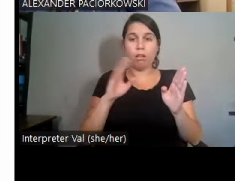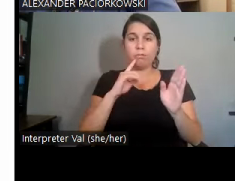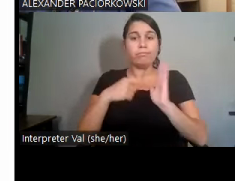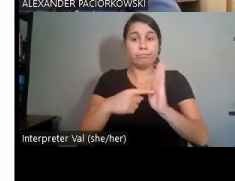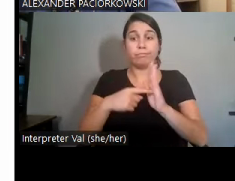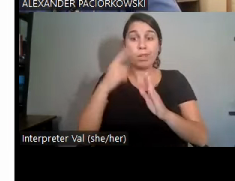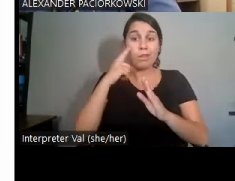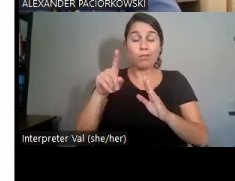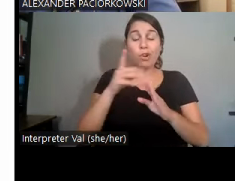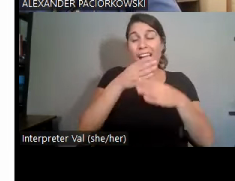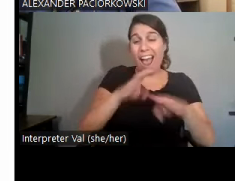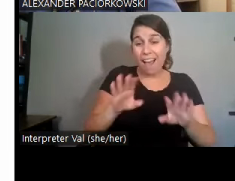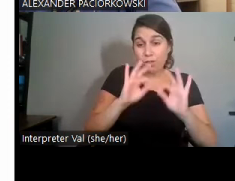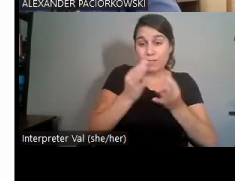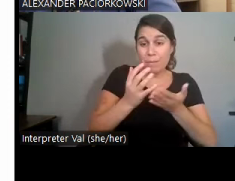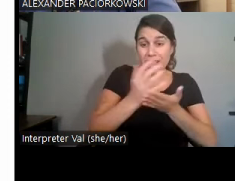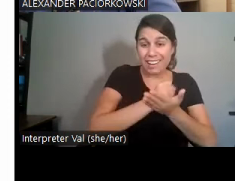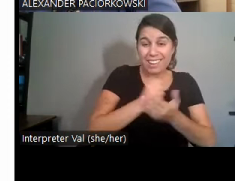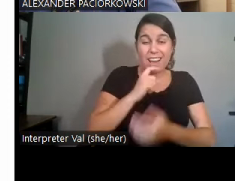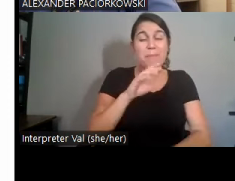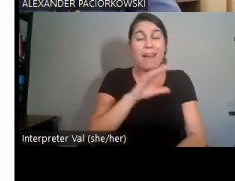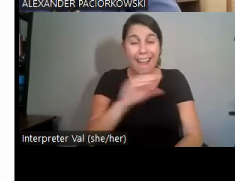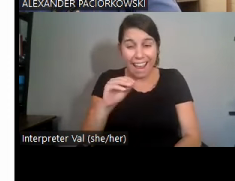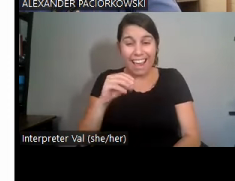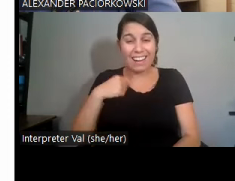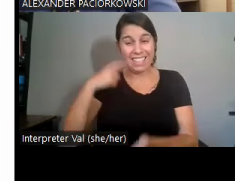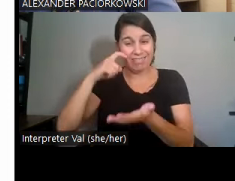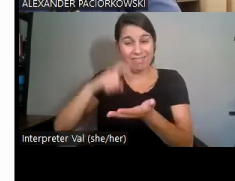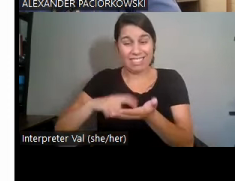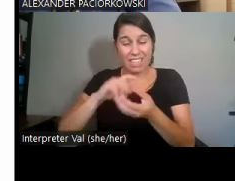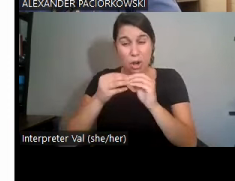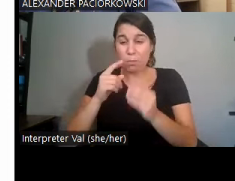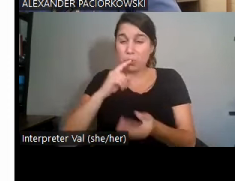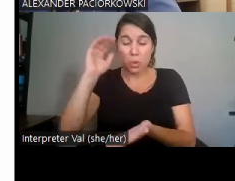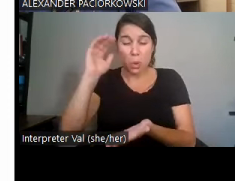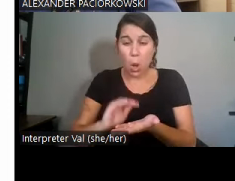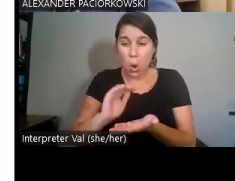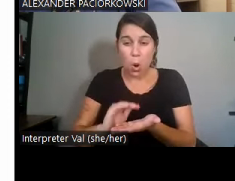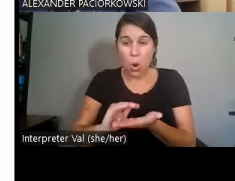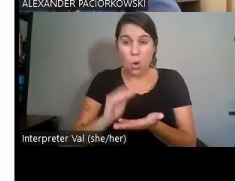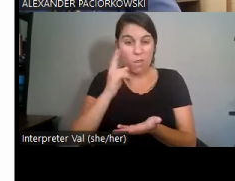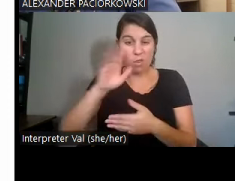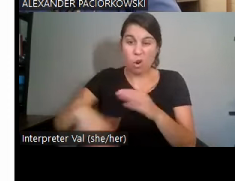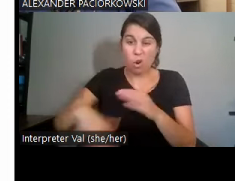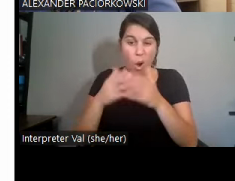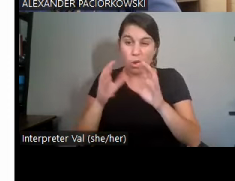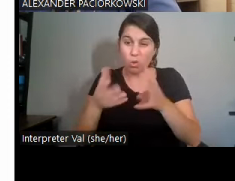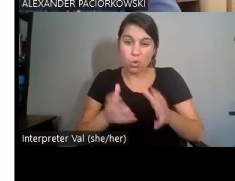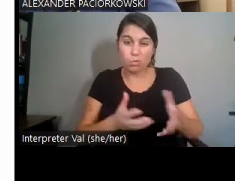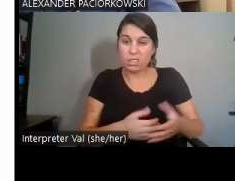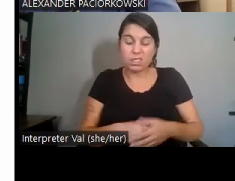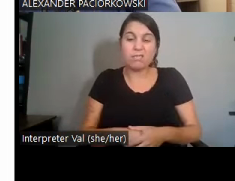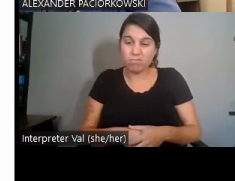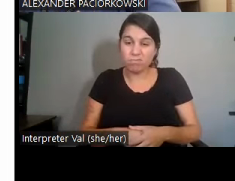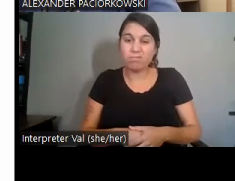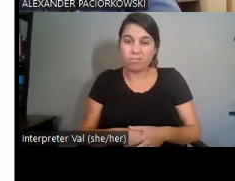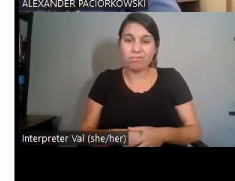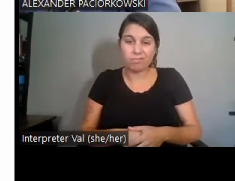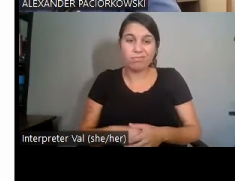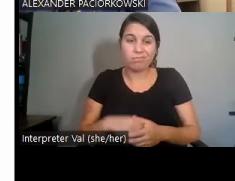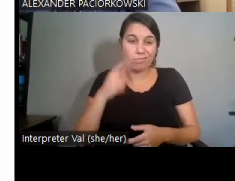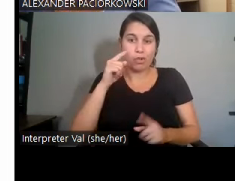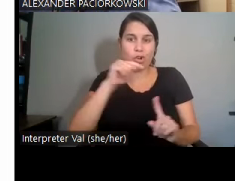family income, but we can see that there's really a much lower numbers. This is all across all groups for overall family income for